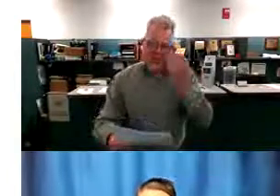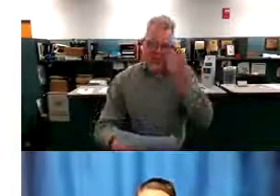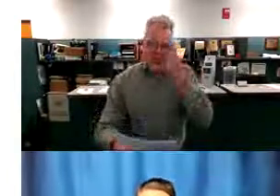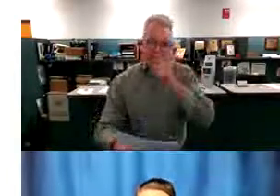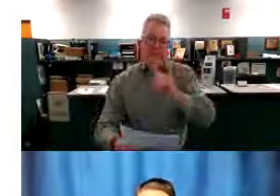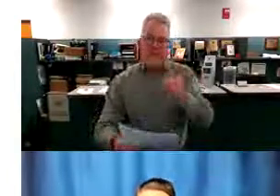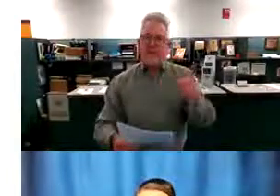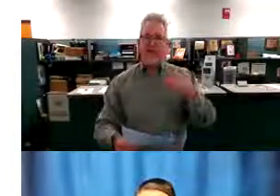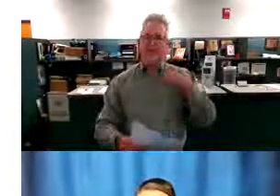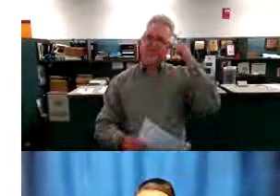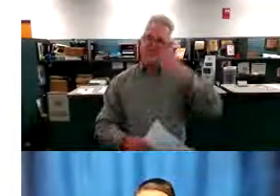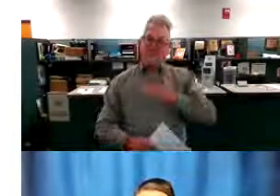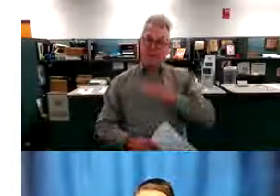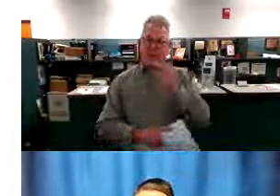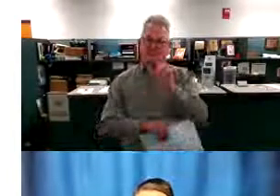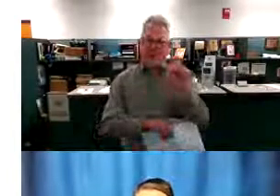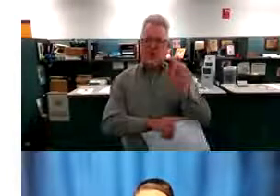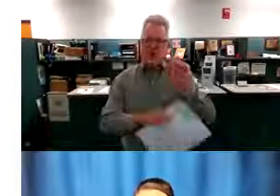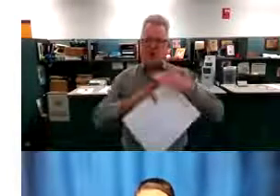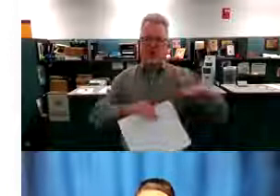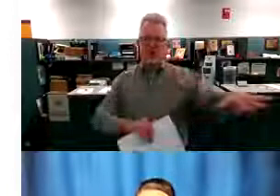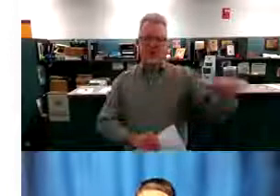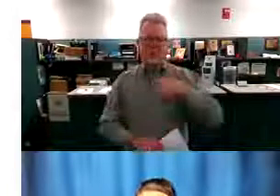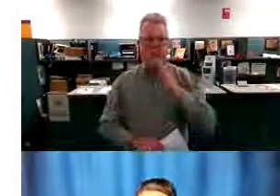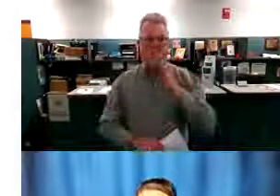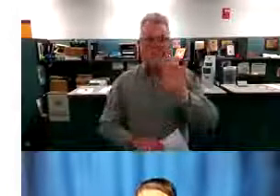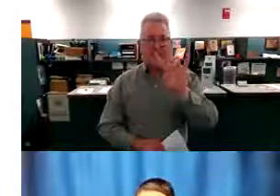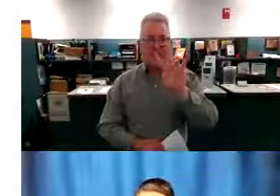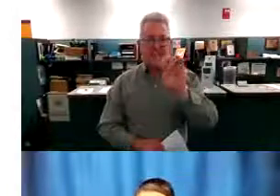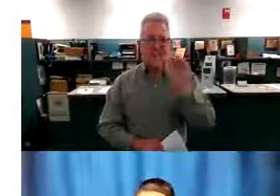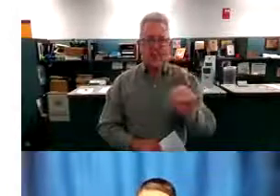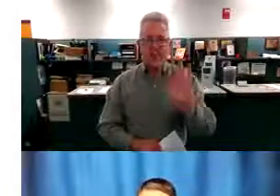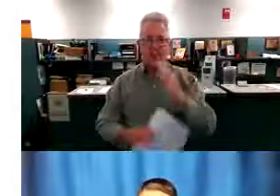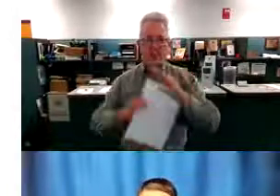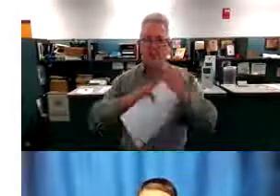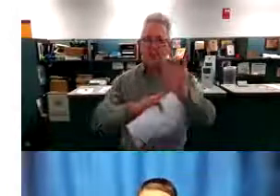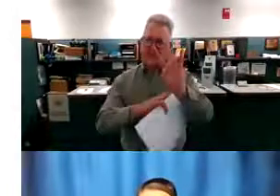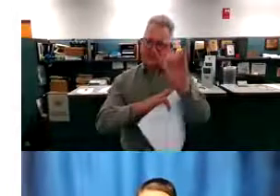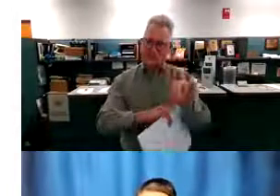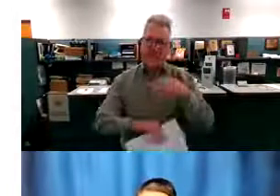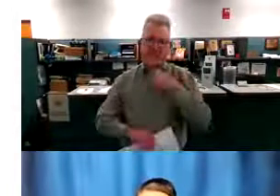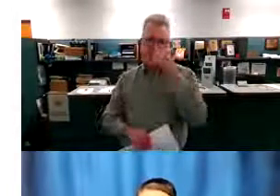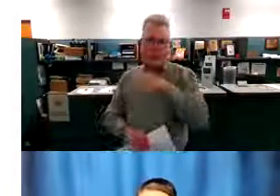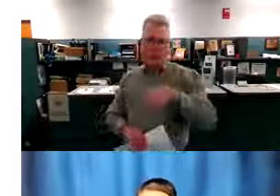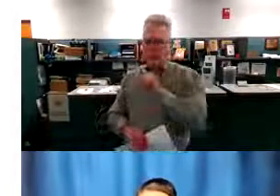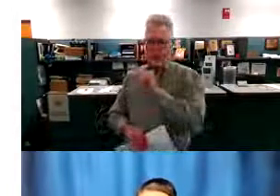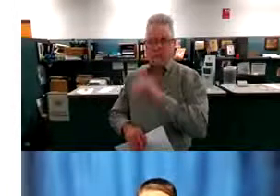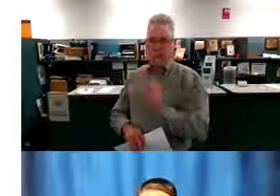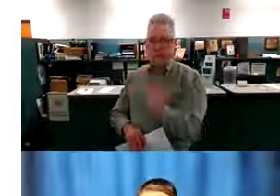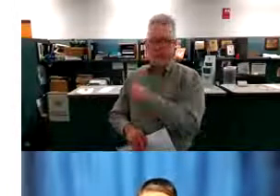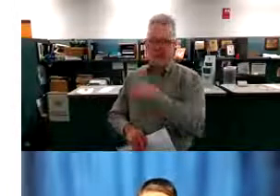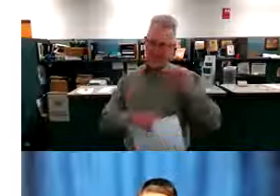So I think, there's some people would be able to figure it out, but generally I would say 70% of